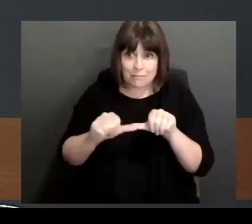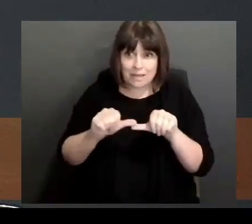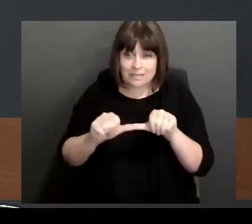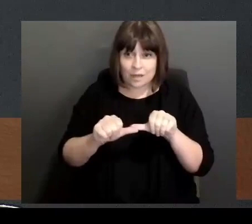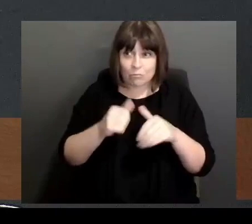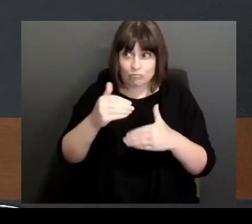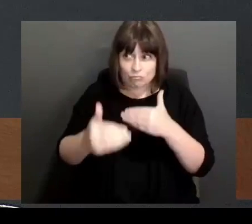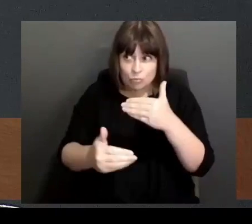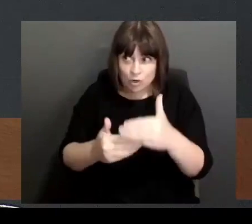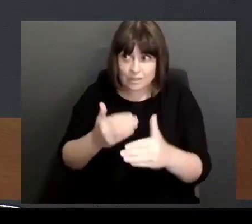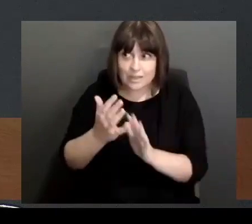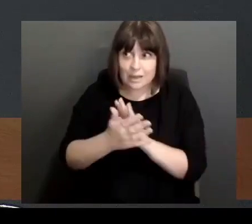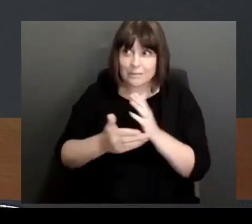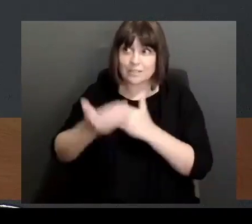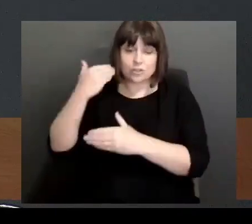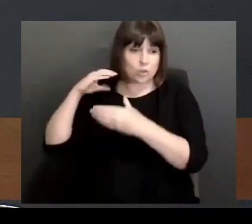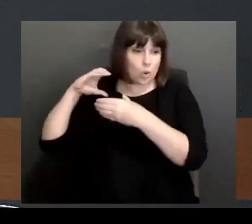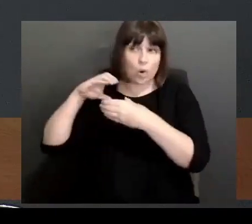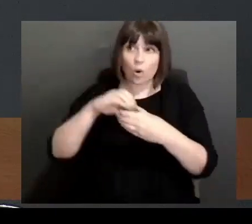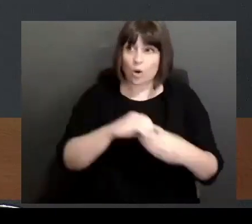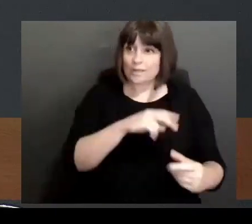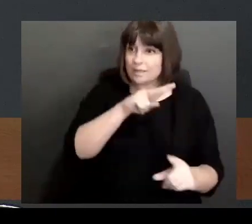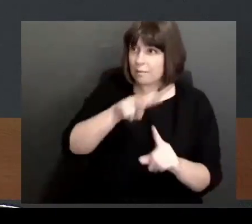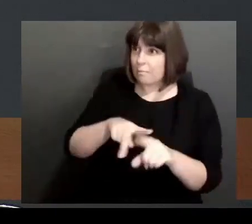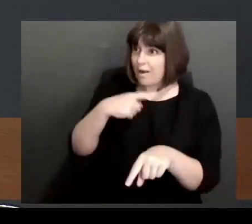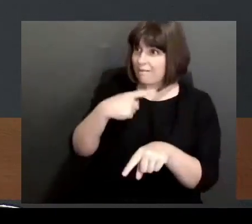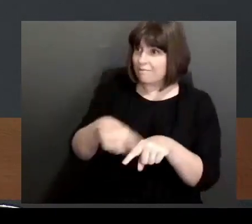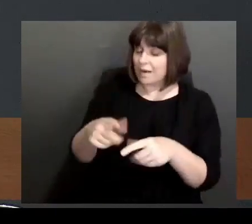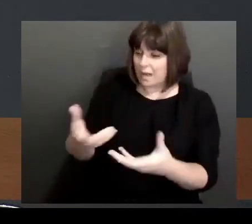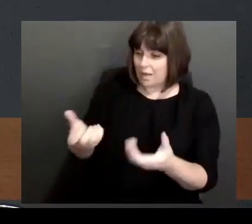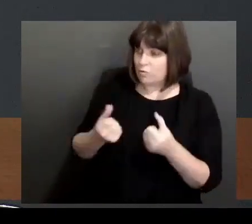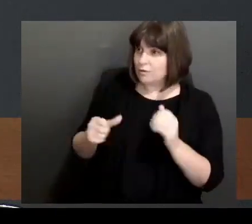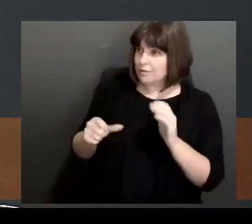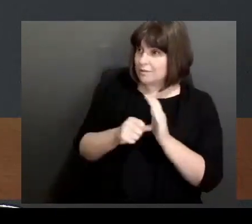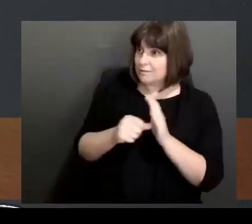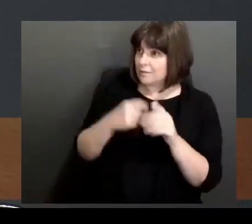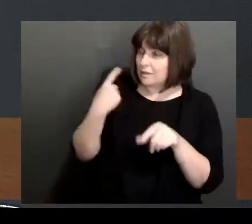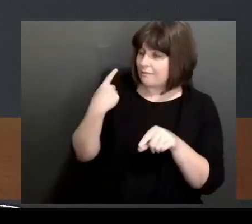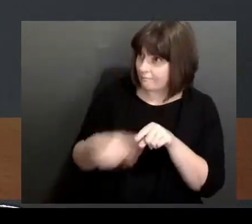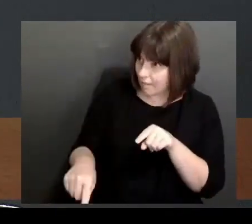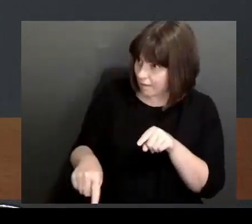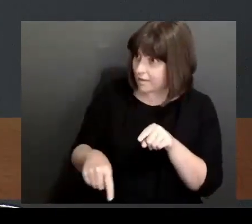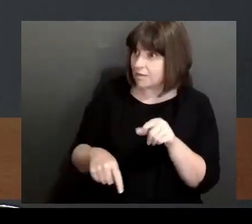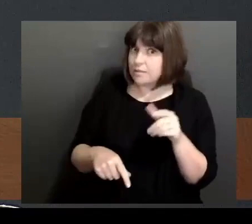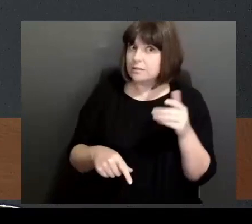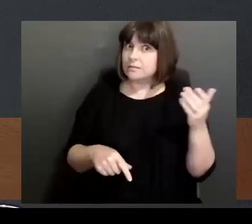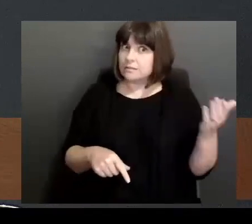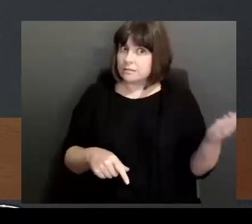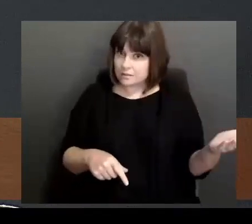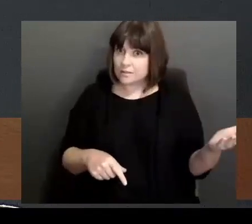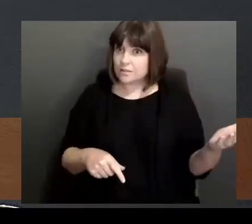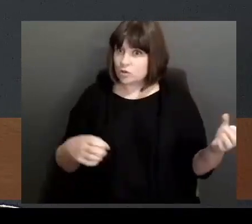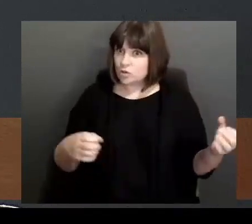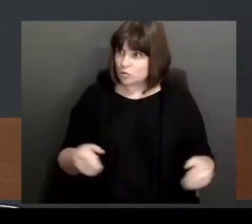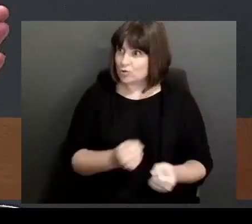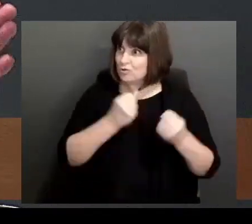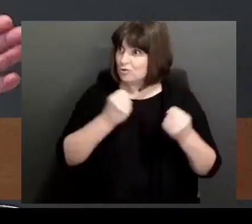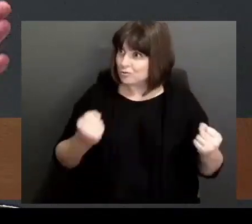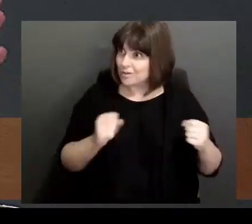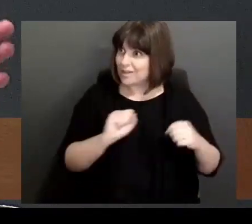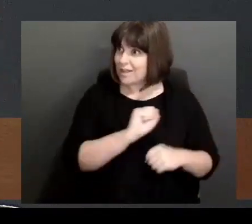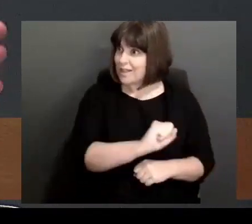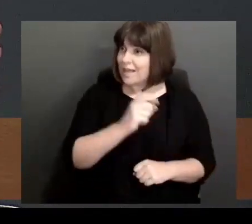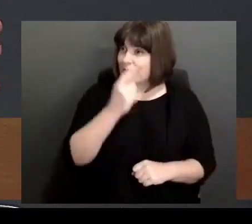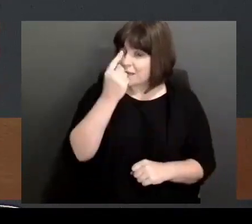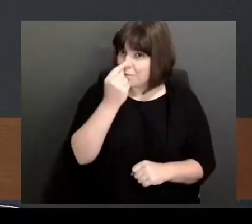to move quickly through these processes to be able to get access to the funds to, again, strengthen their capacity, not